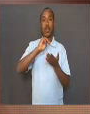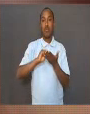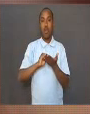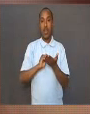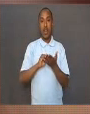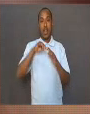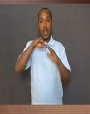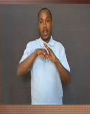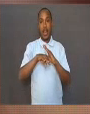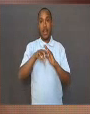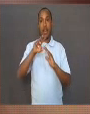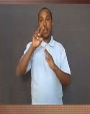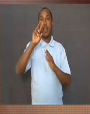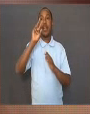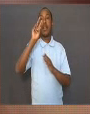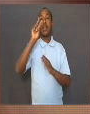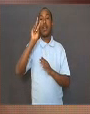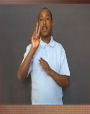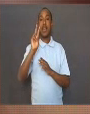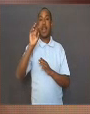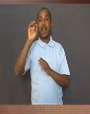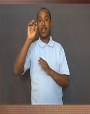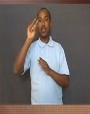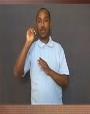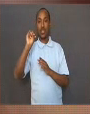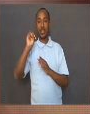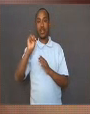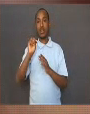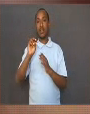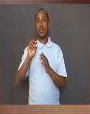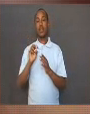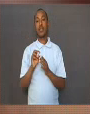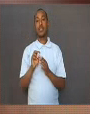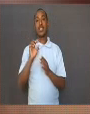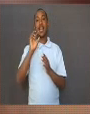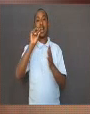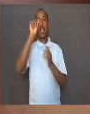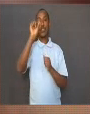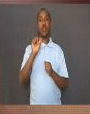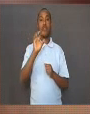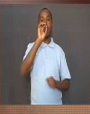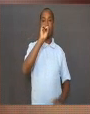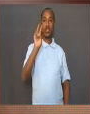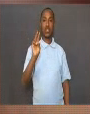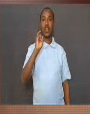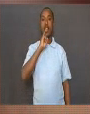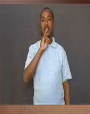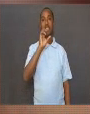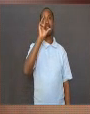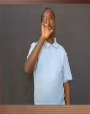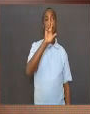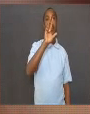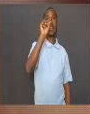molecule in dinitrogen monoxide, the ratio of oxygen is